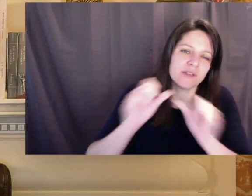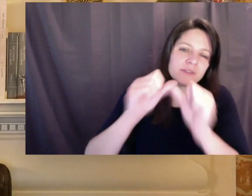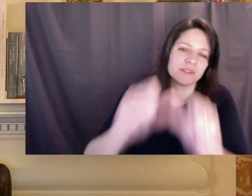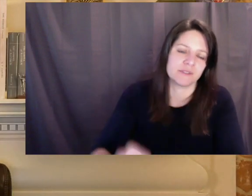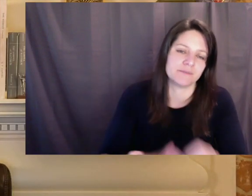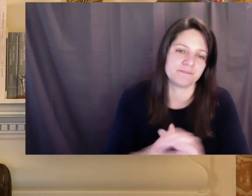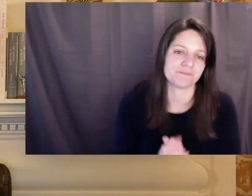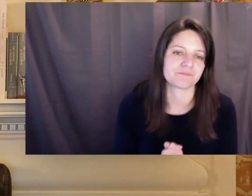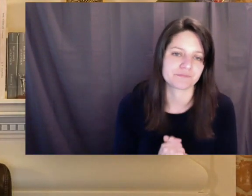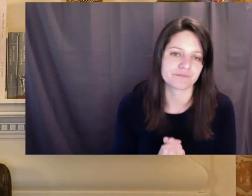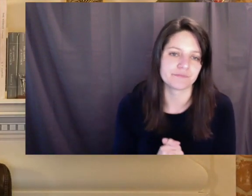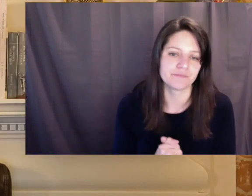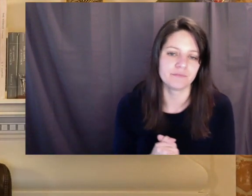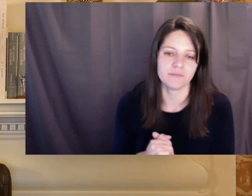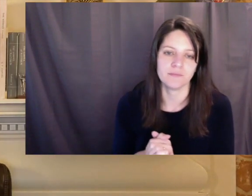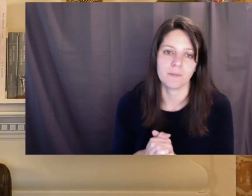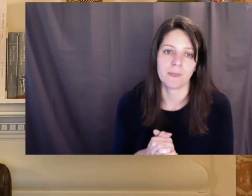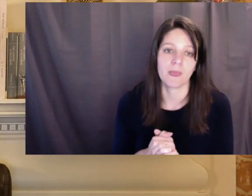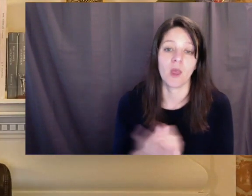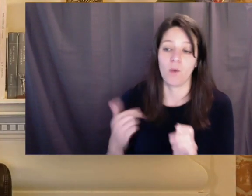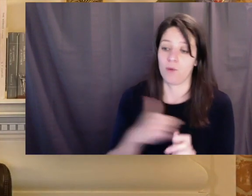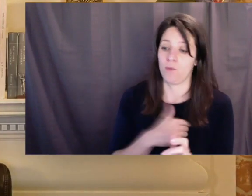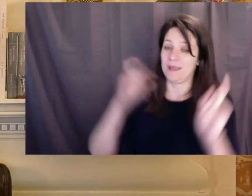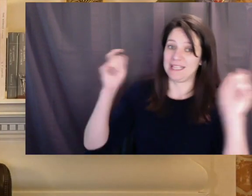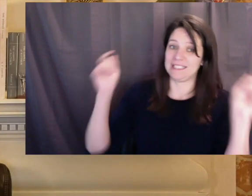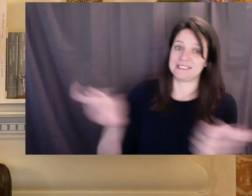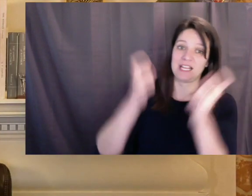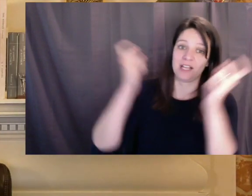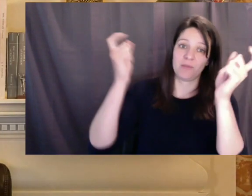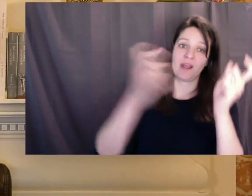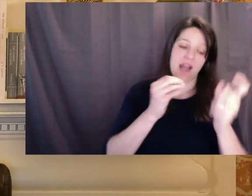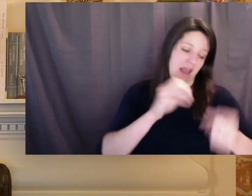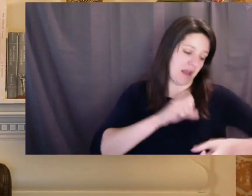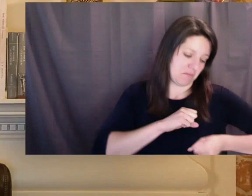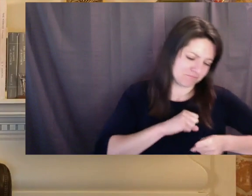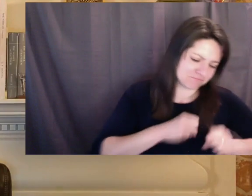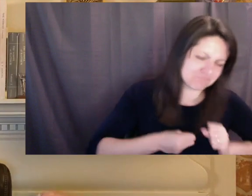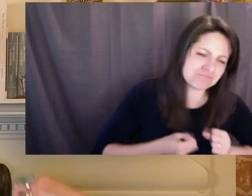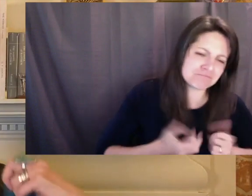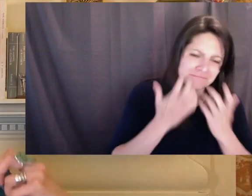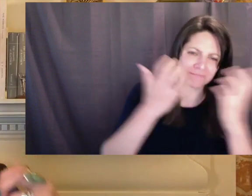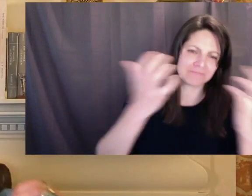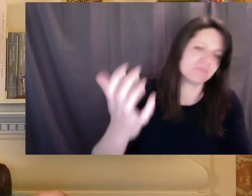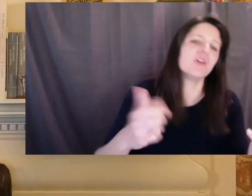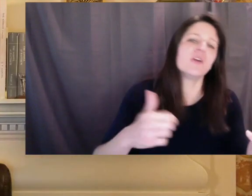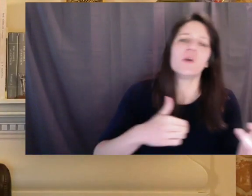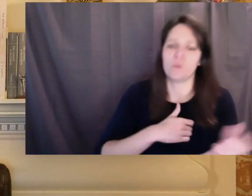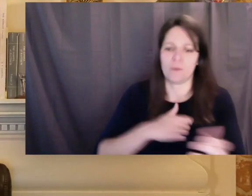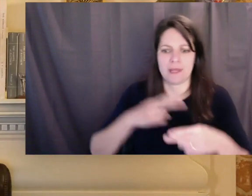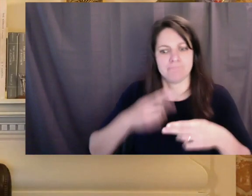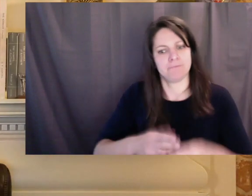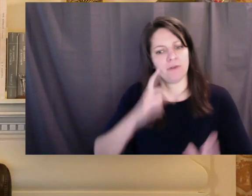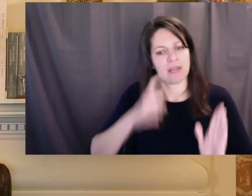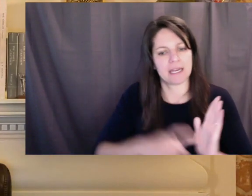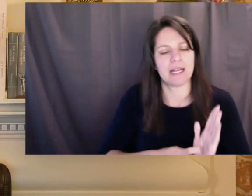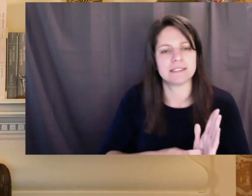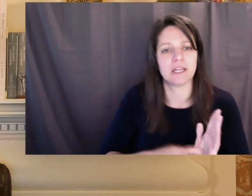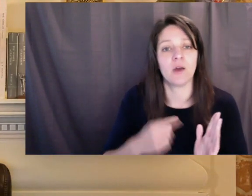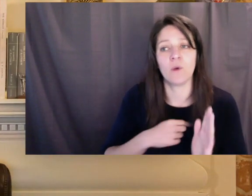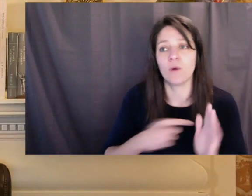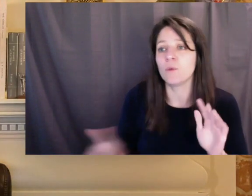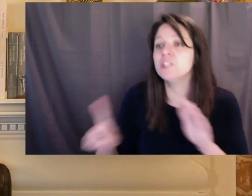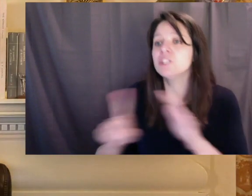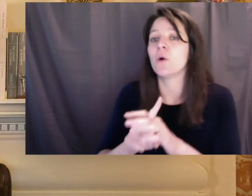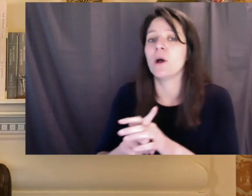movement and deep and sustained commitment. We build lasting memorials when we name our celebrations and lamentations and when we show